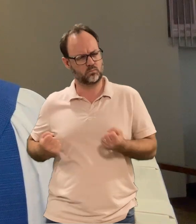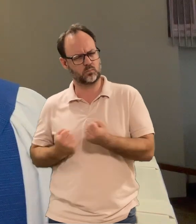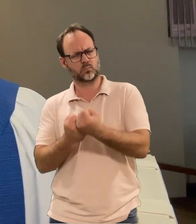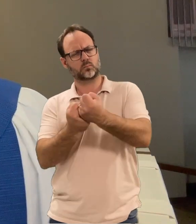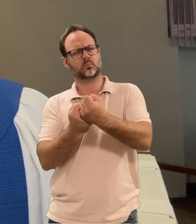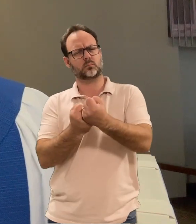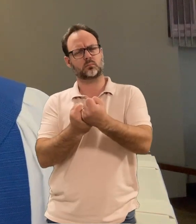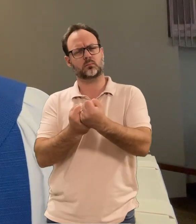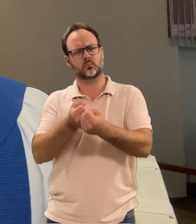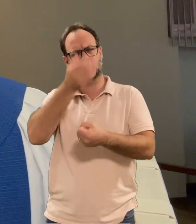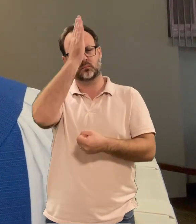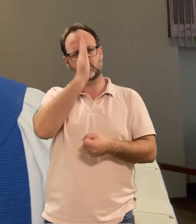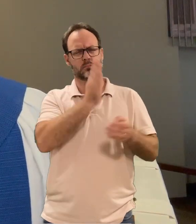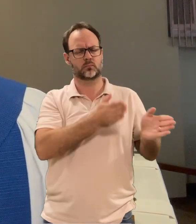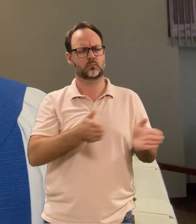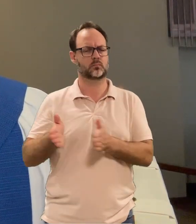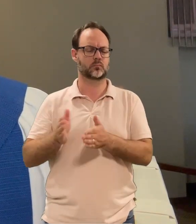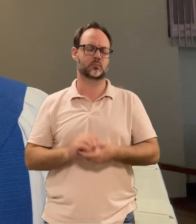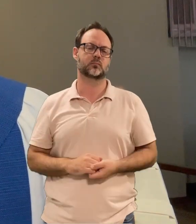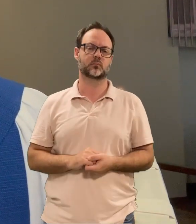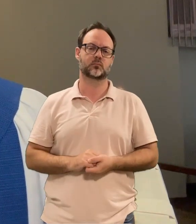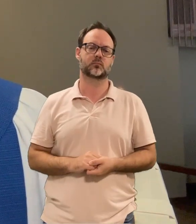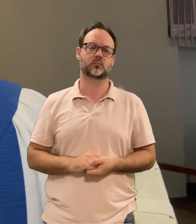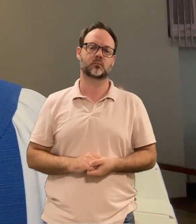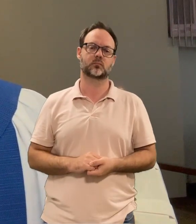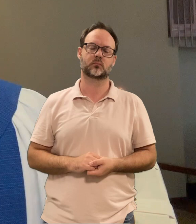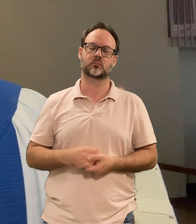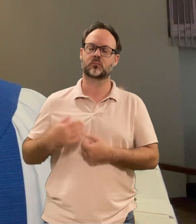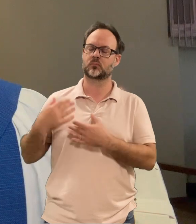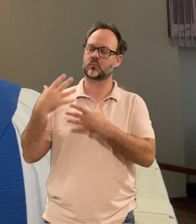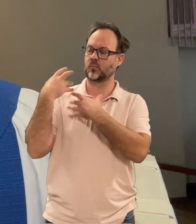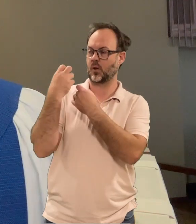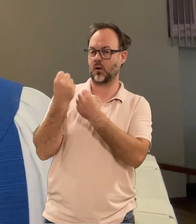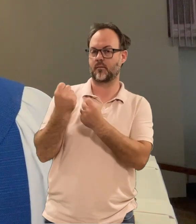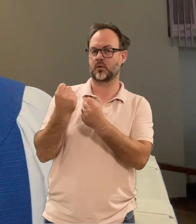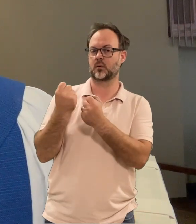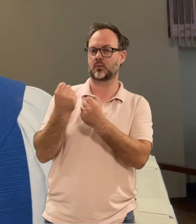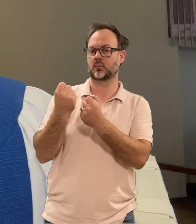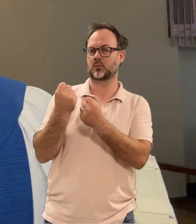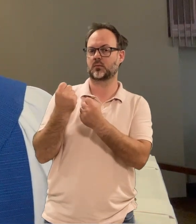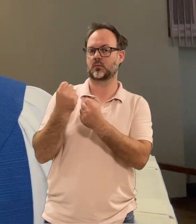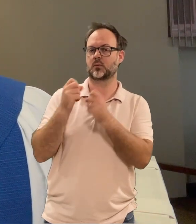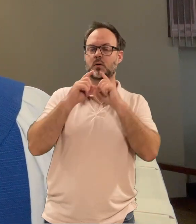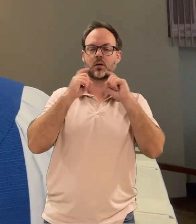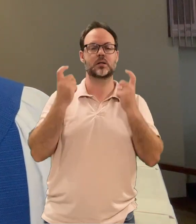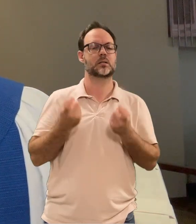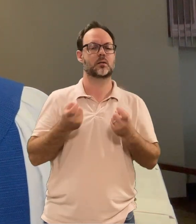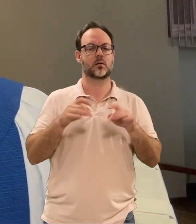to empower you to godly living. He assures